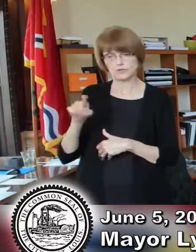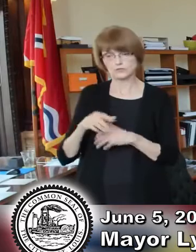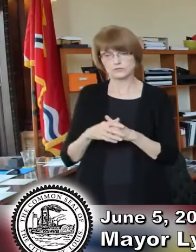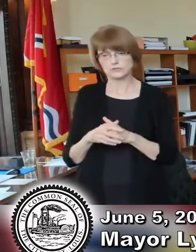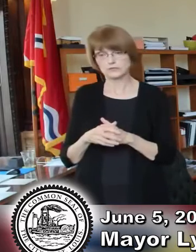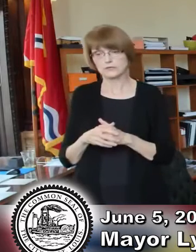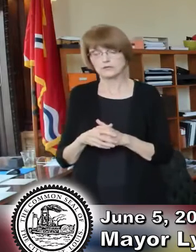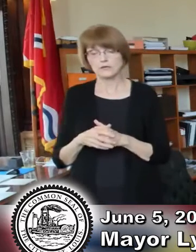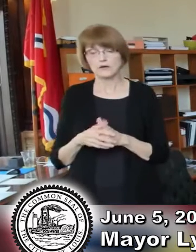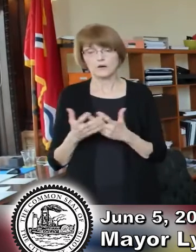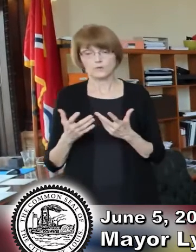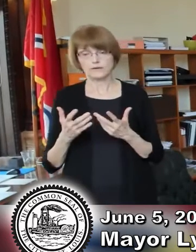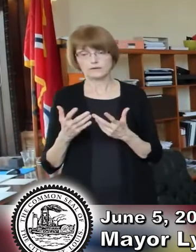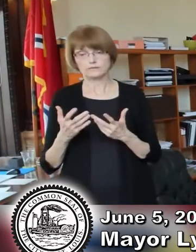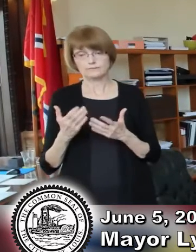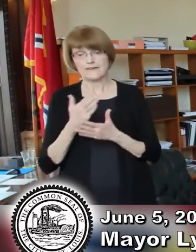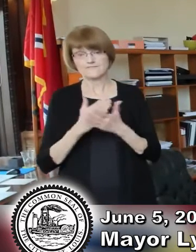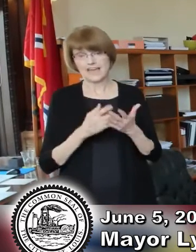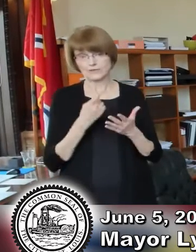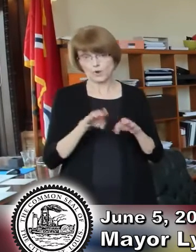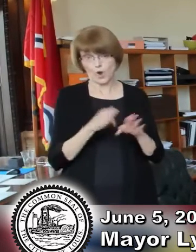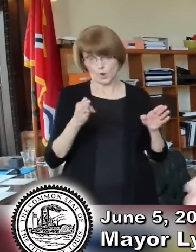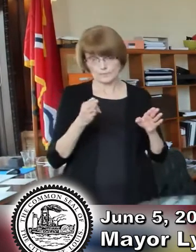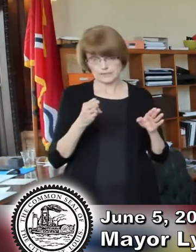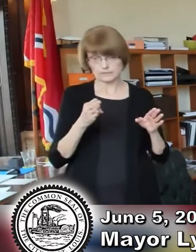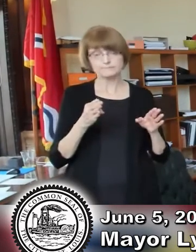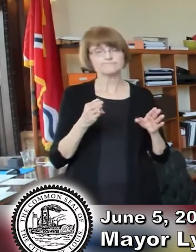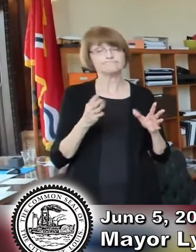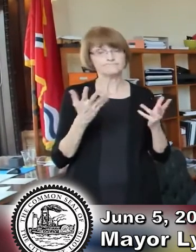into phase 2, and what does phase 2 look like?